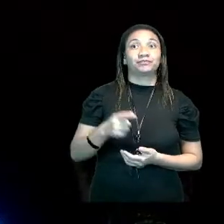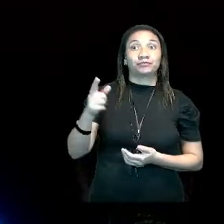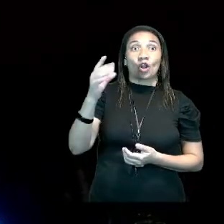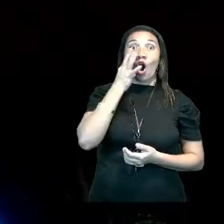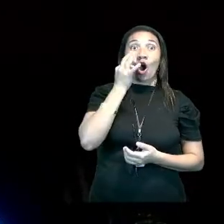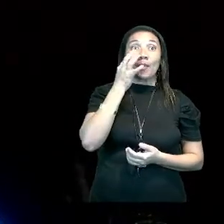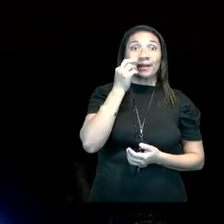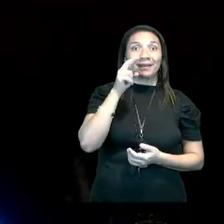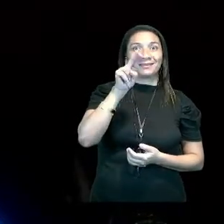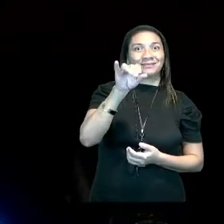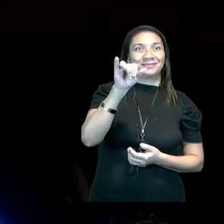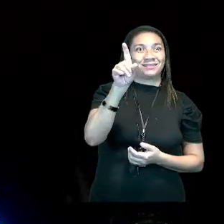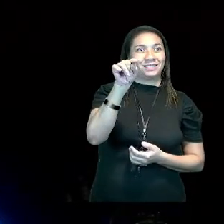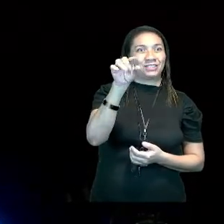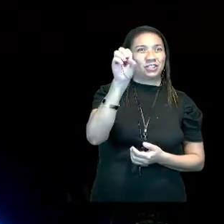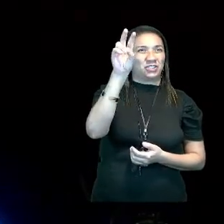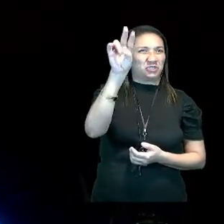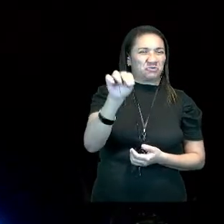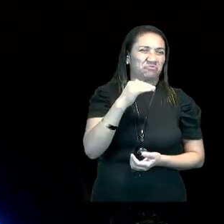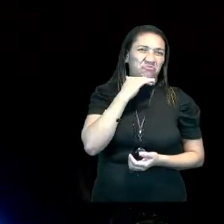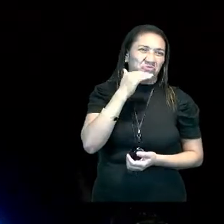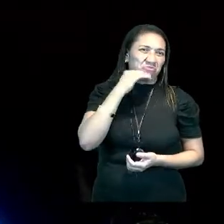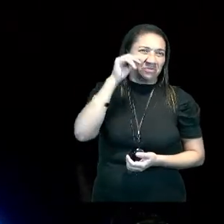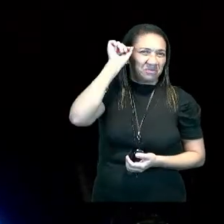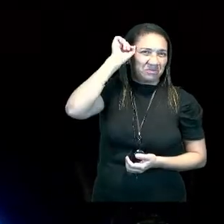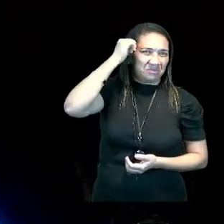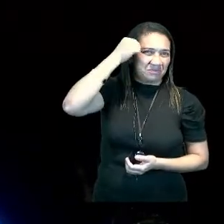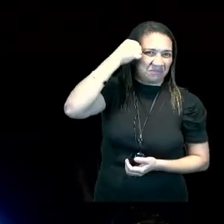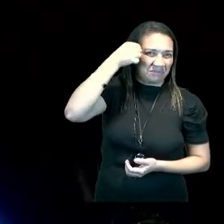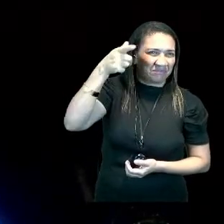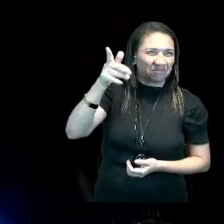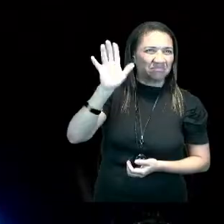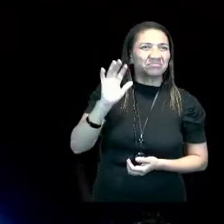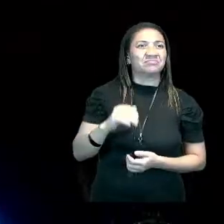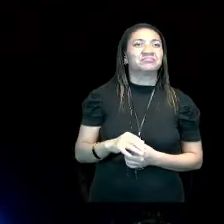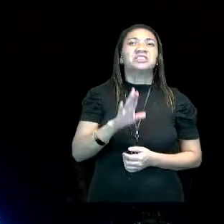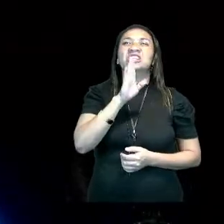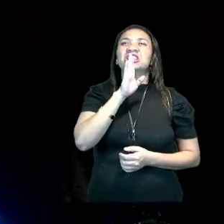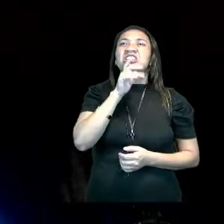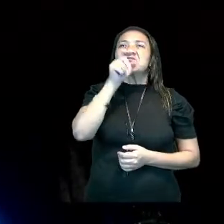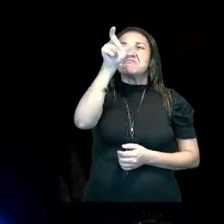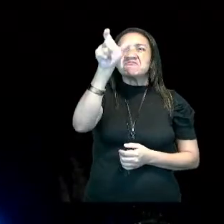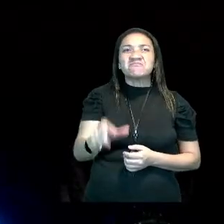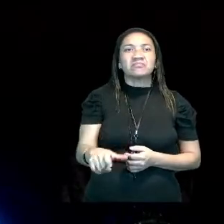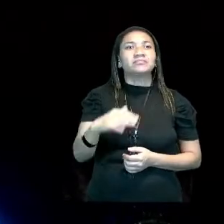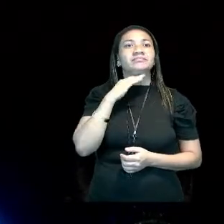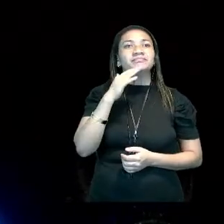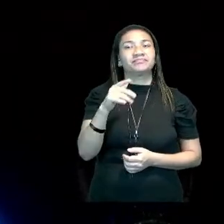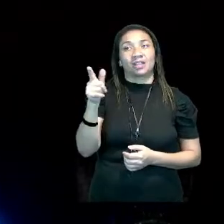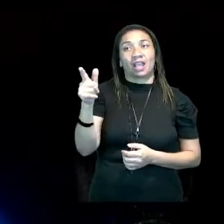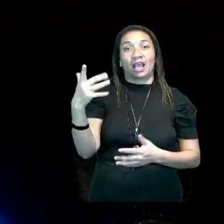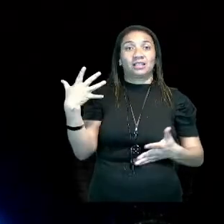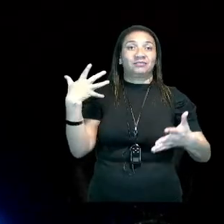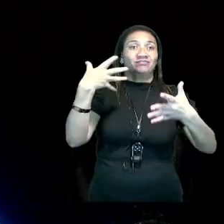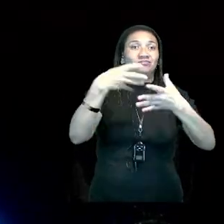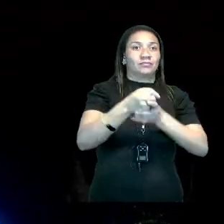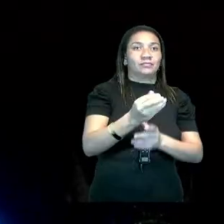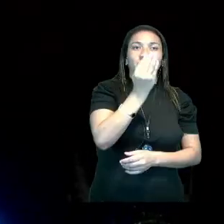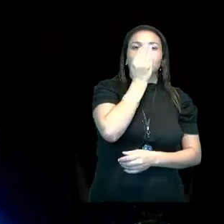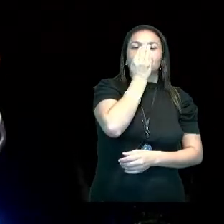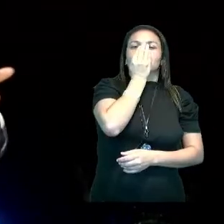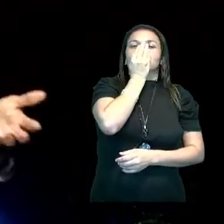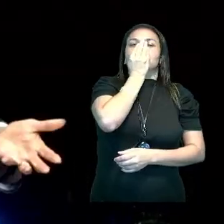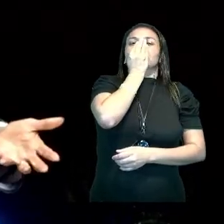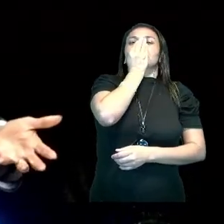know if you remember Richard Nixon or if you know who he was, but he wanted to usher me into the gas chamber. Ronald